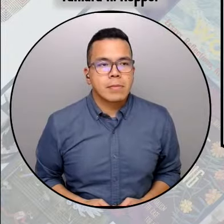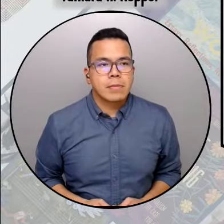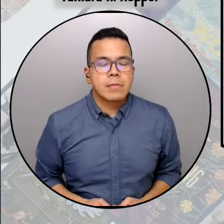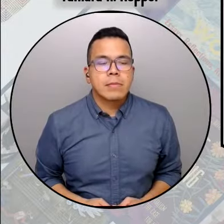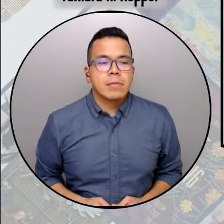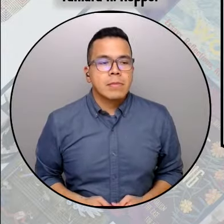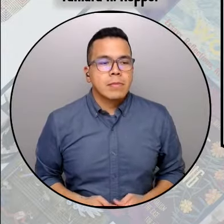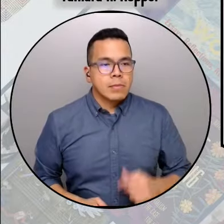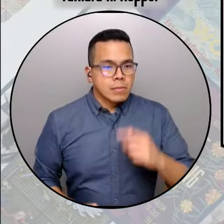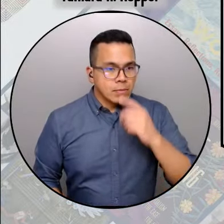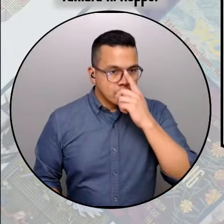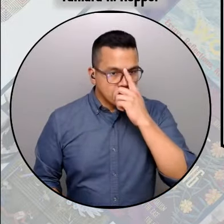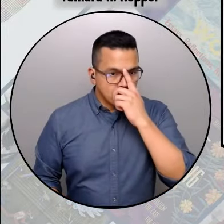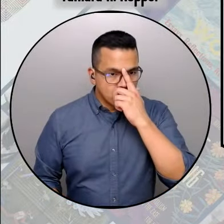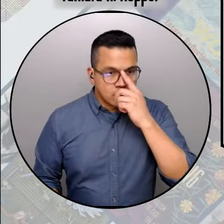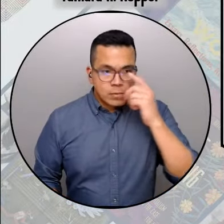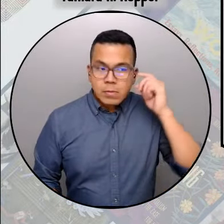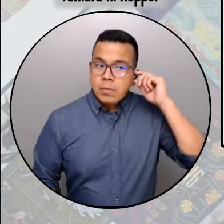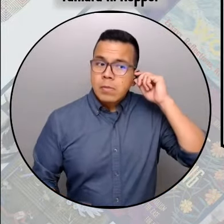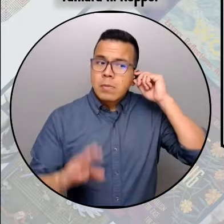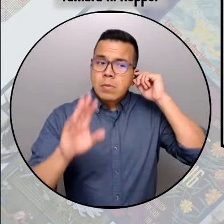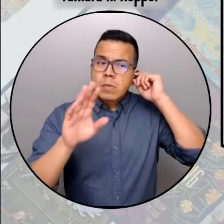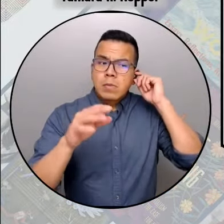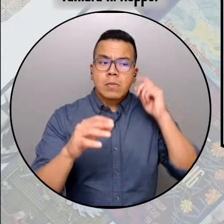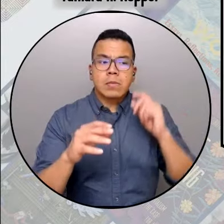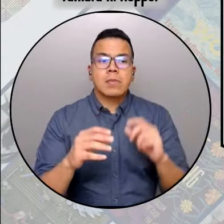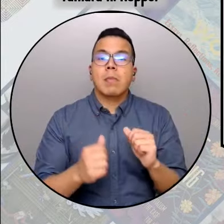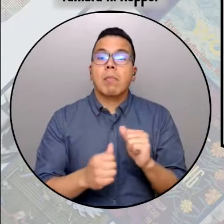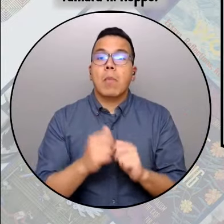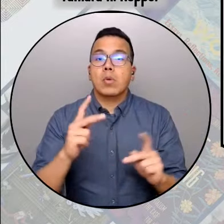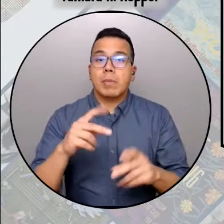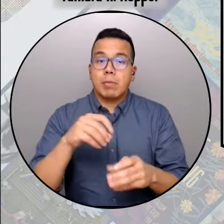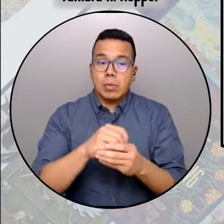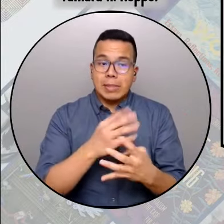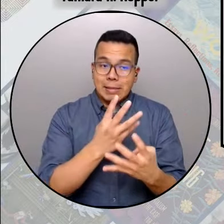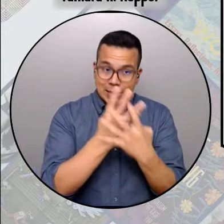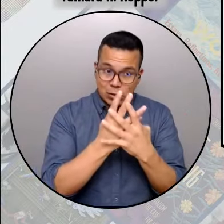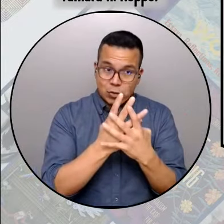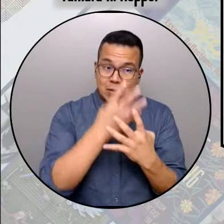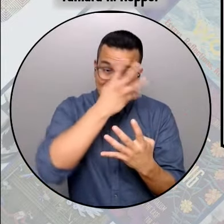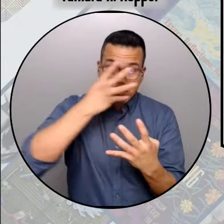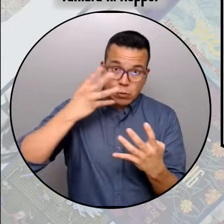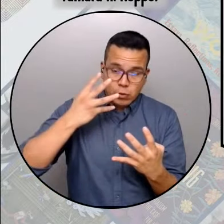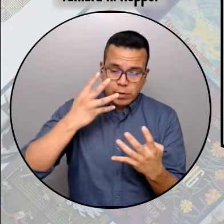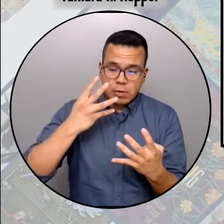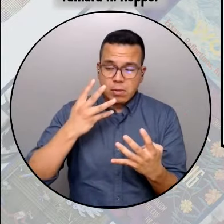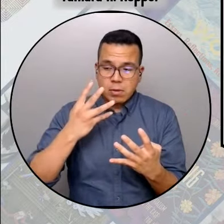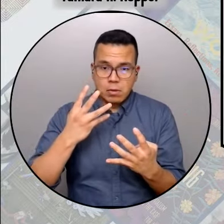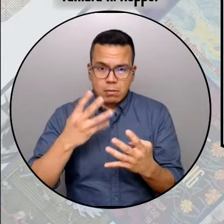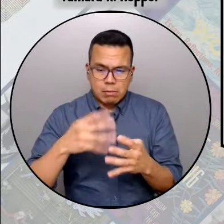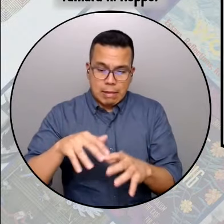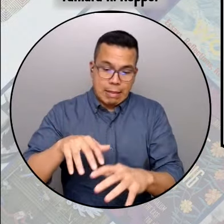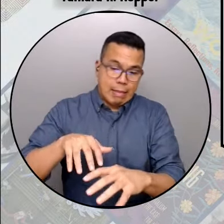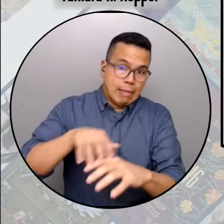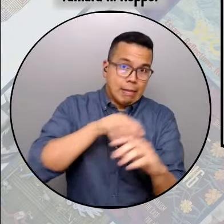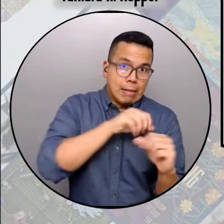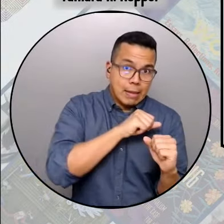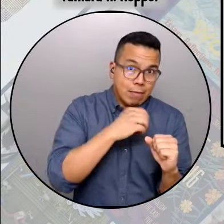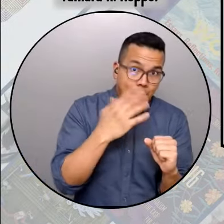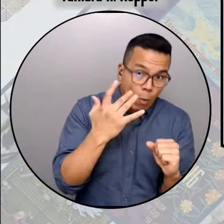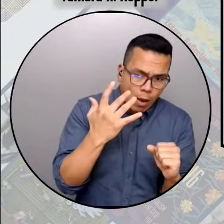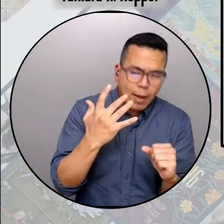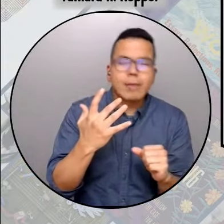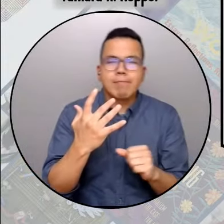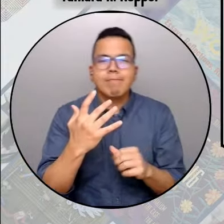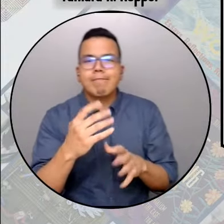most people leave detention due to being deported, right? So a lot of people are, you know, they're being deported. They are not able